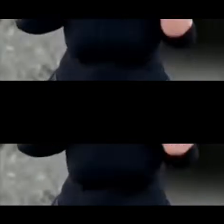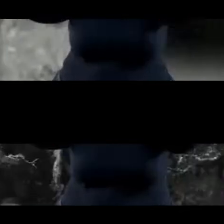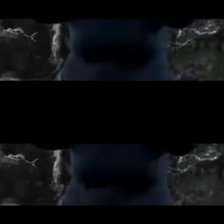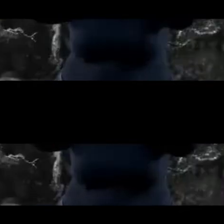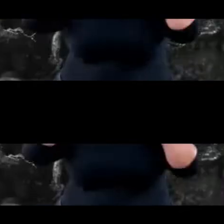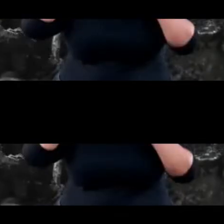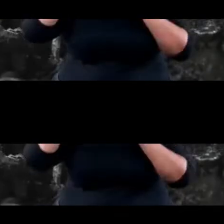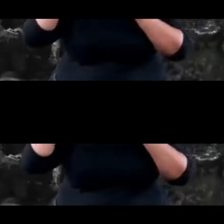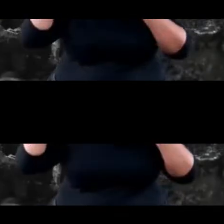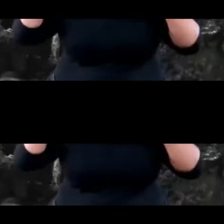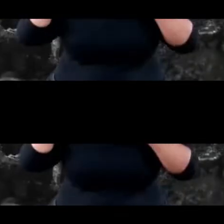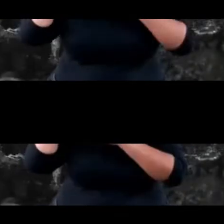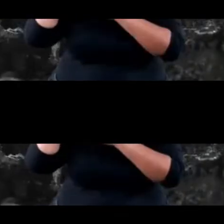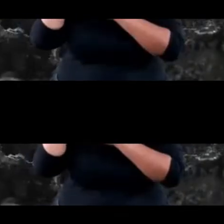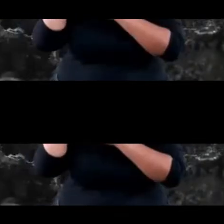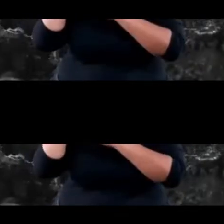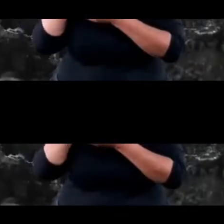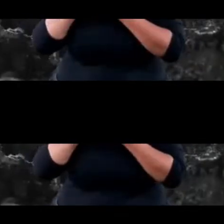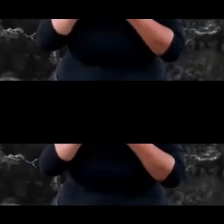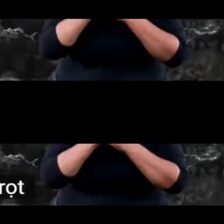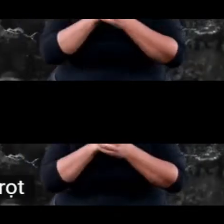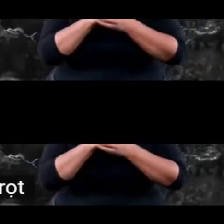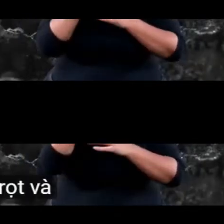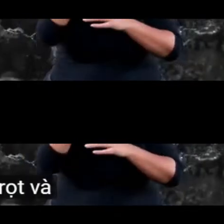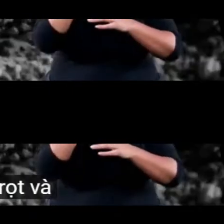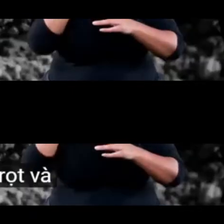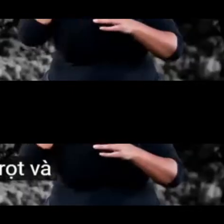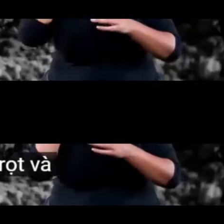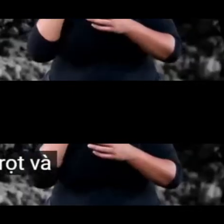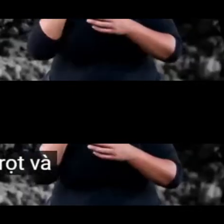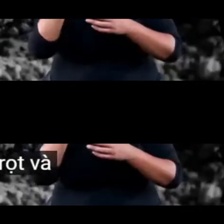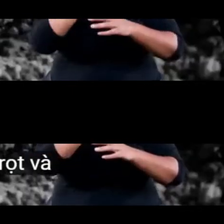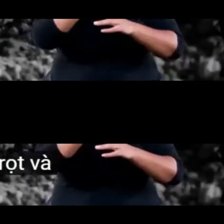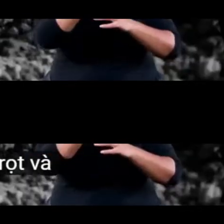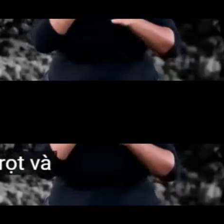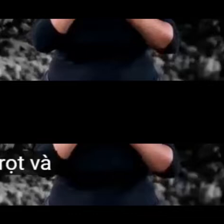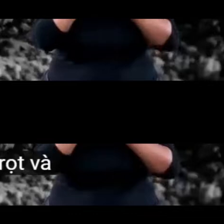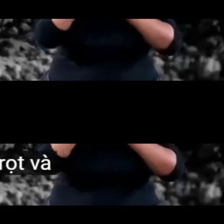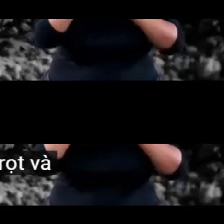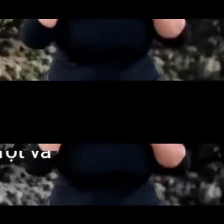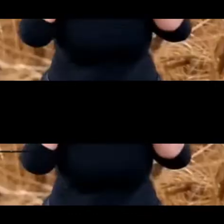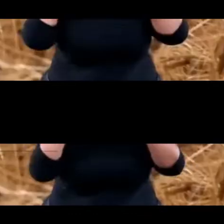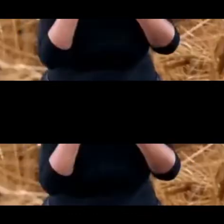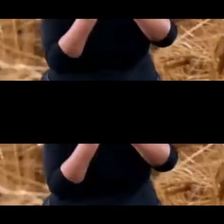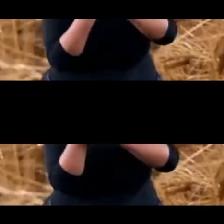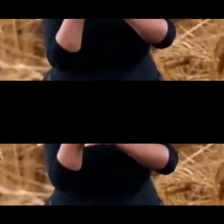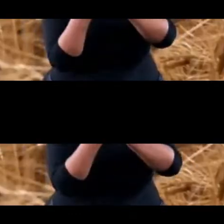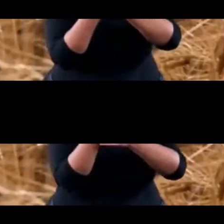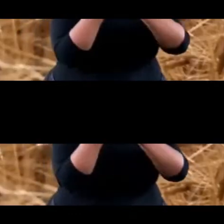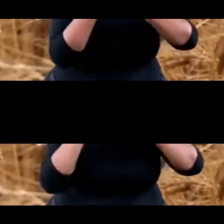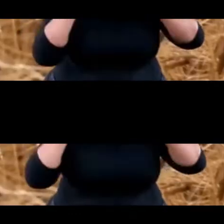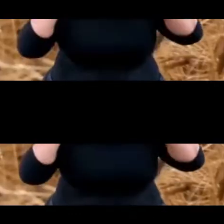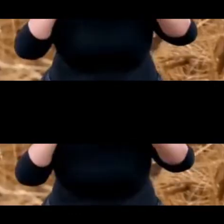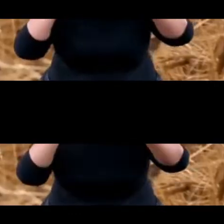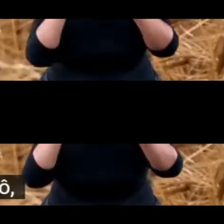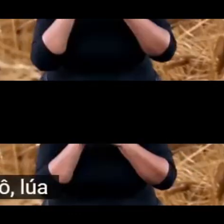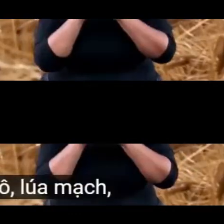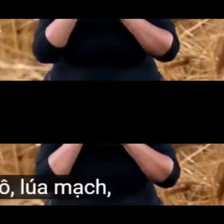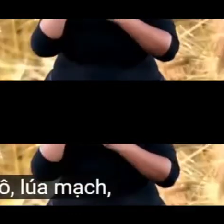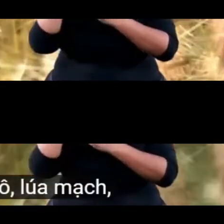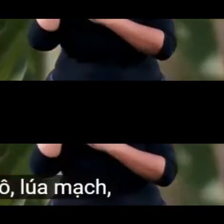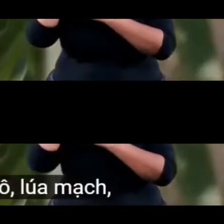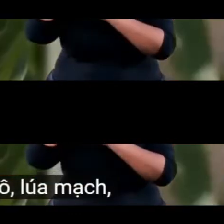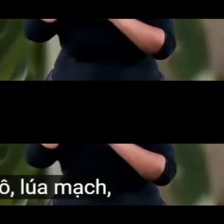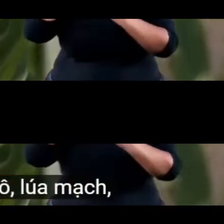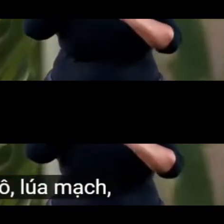A farmer's main job included planting and harvesting their fields. Some of the crops they grew were